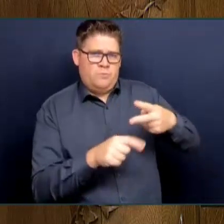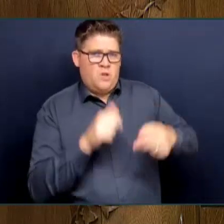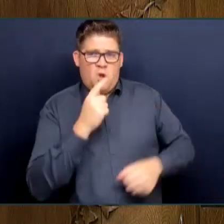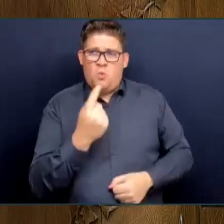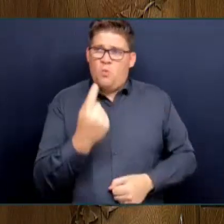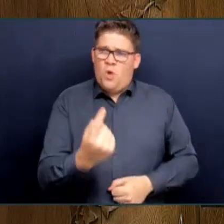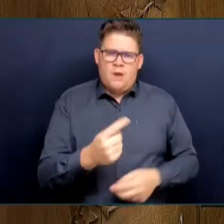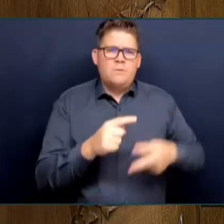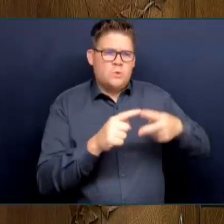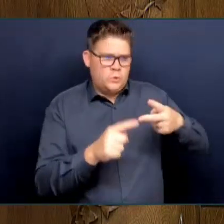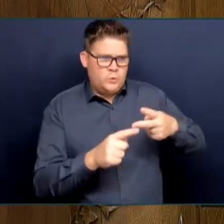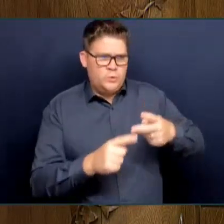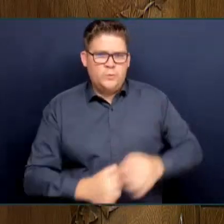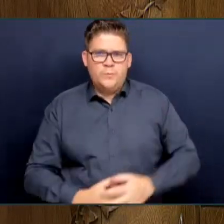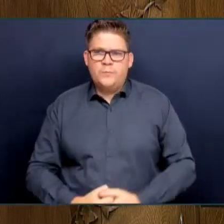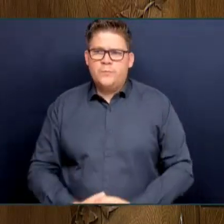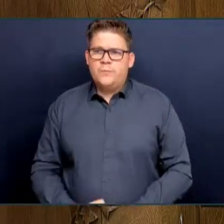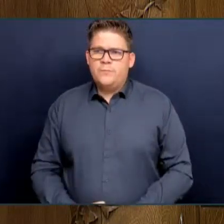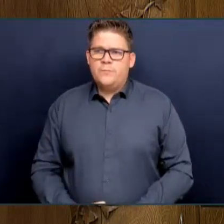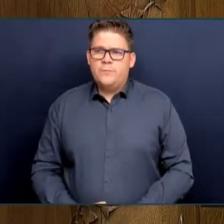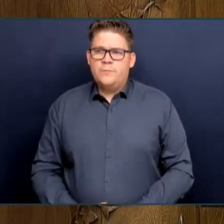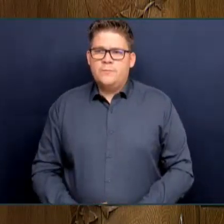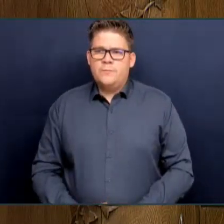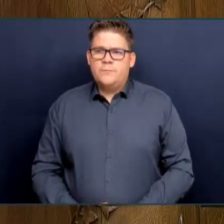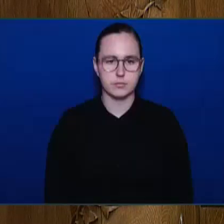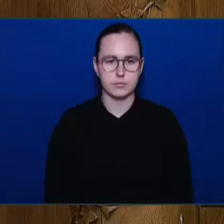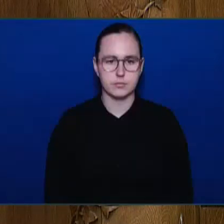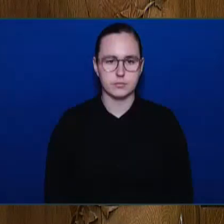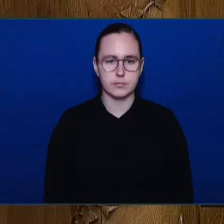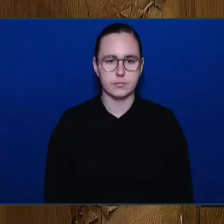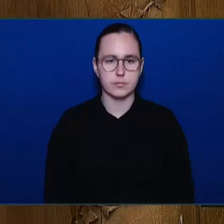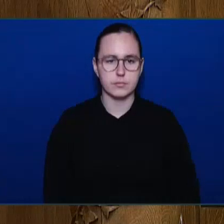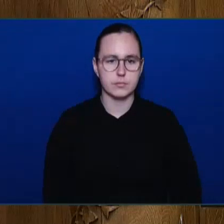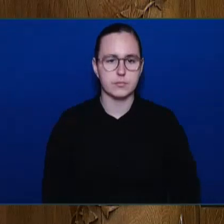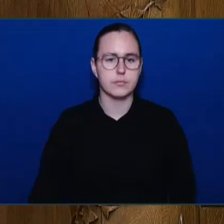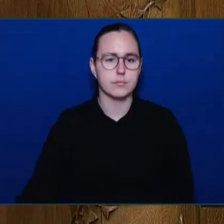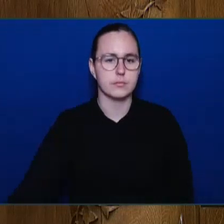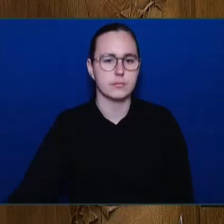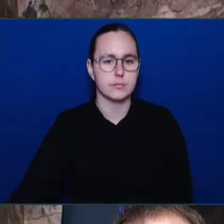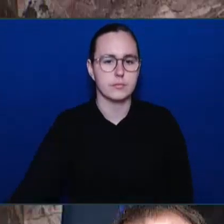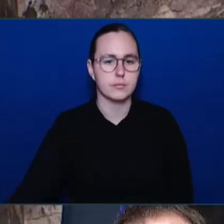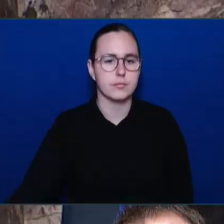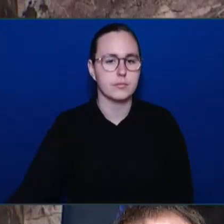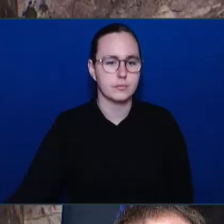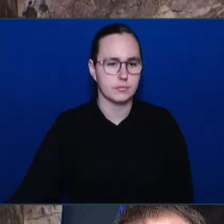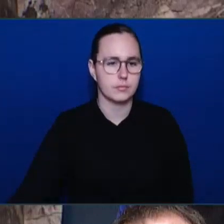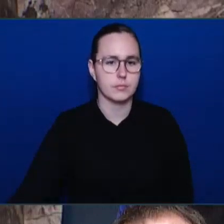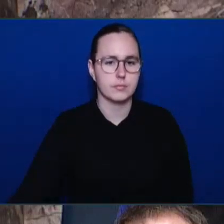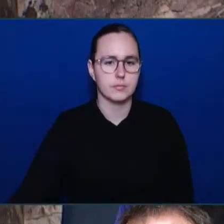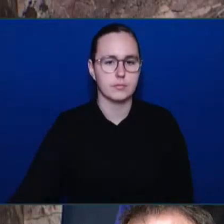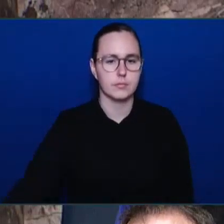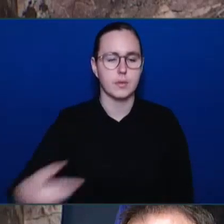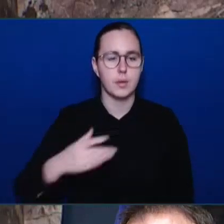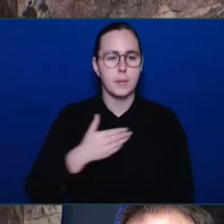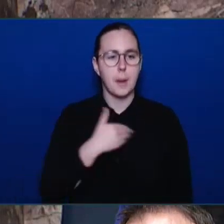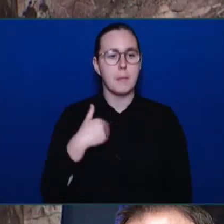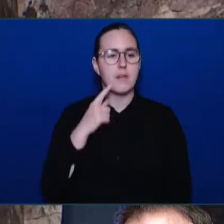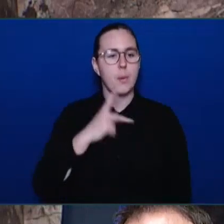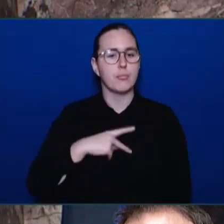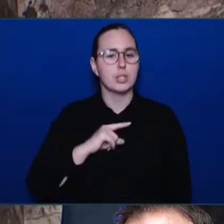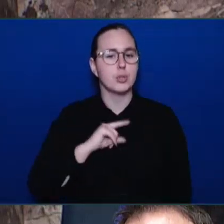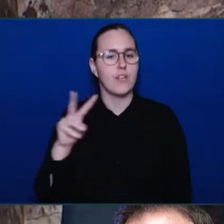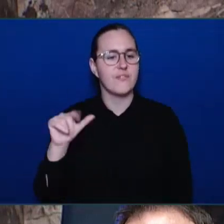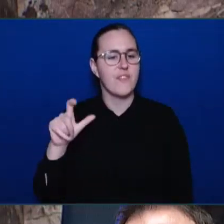Member for Prince George Valemount. Well, thank you very much, Mr. Speaker. Well, the former Attorney